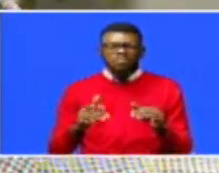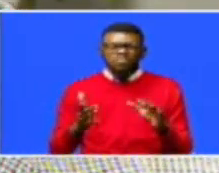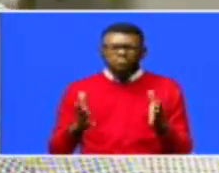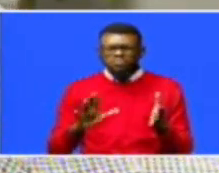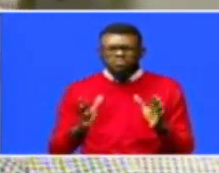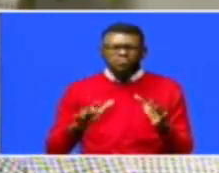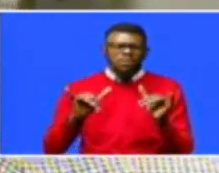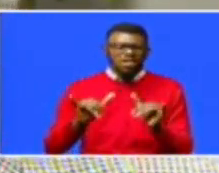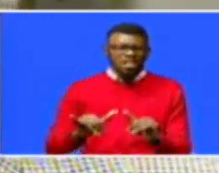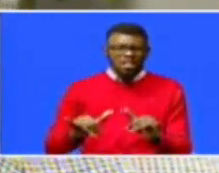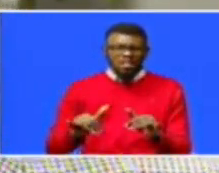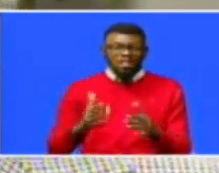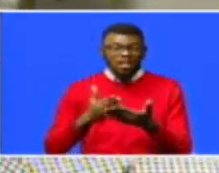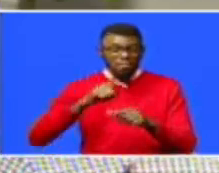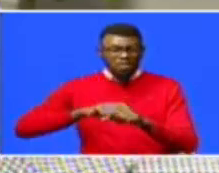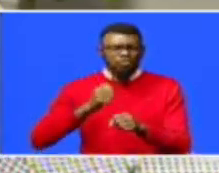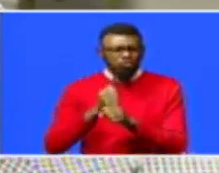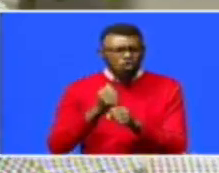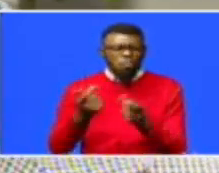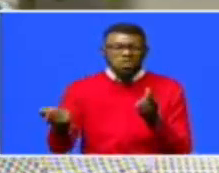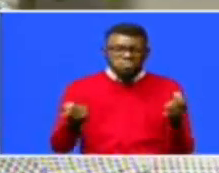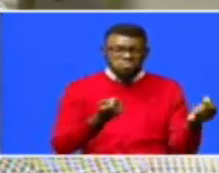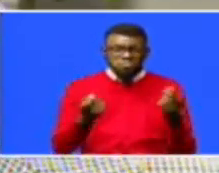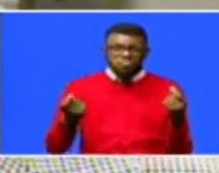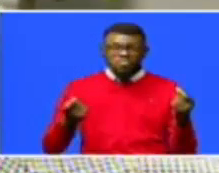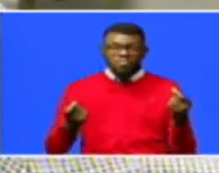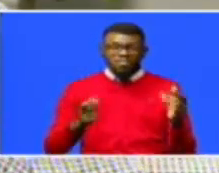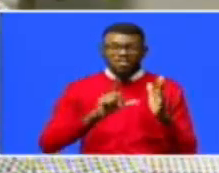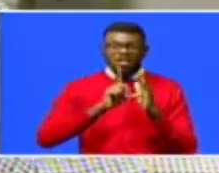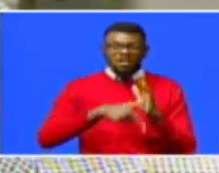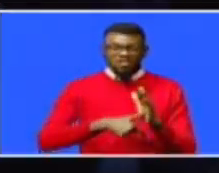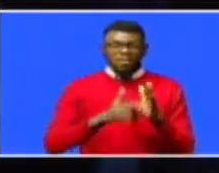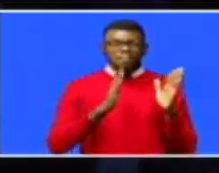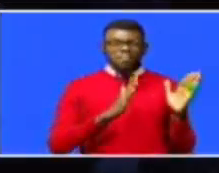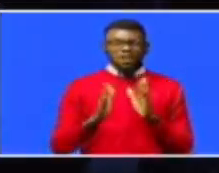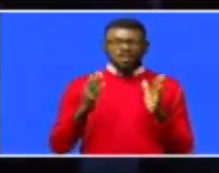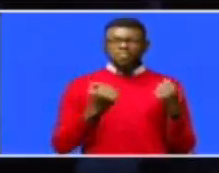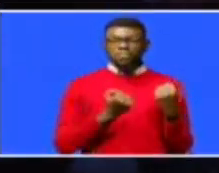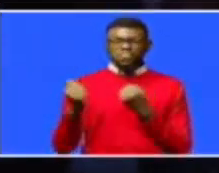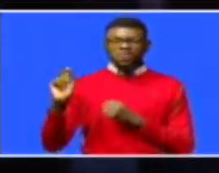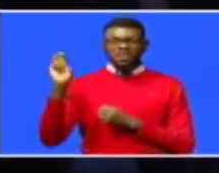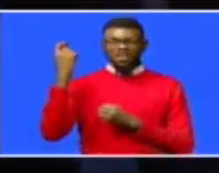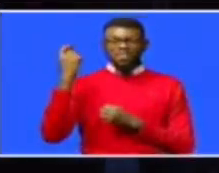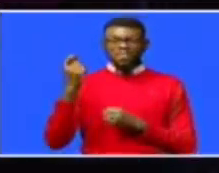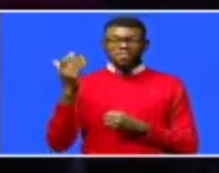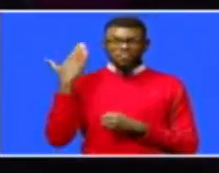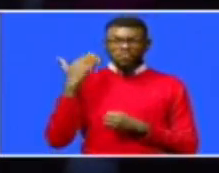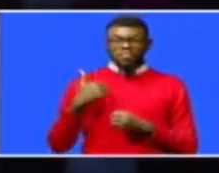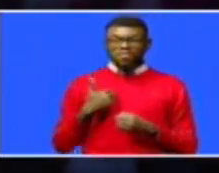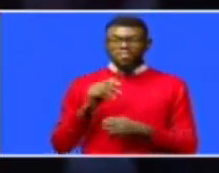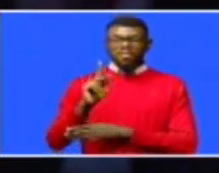time as they do some petty jobs and as their transportation is organized. Nilikuwa